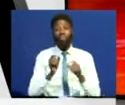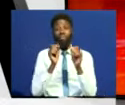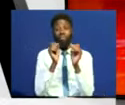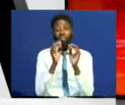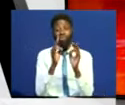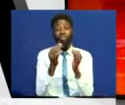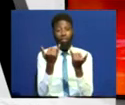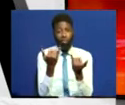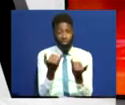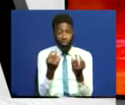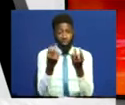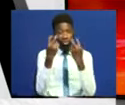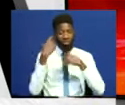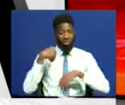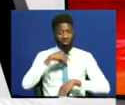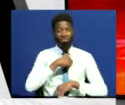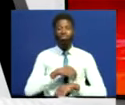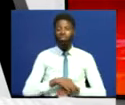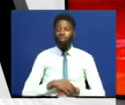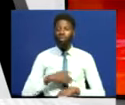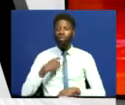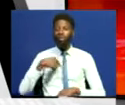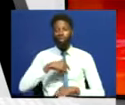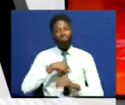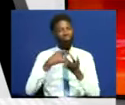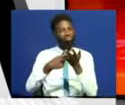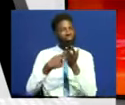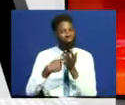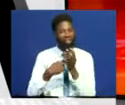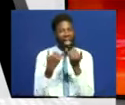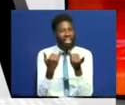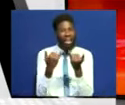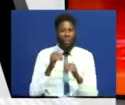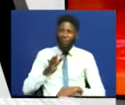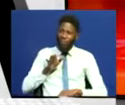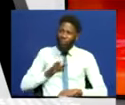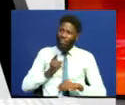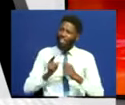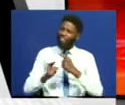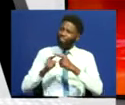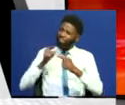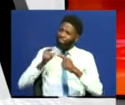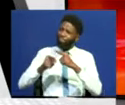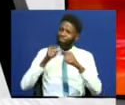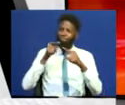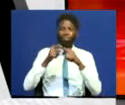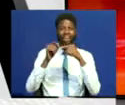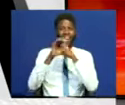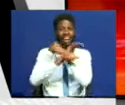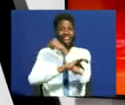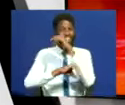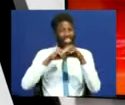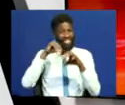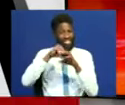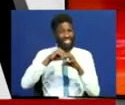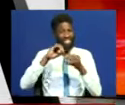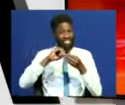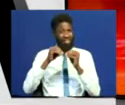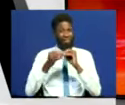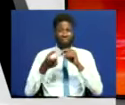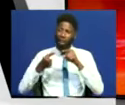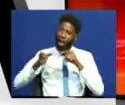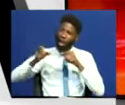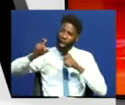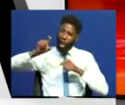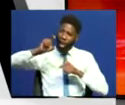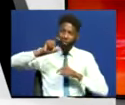dear viewers, we're discussing the alarming rate of these femicide cases that have been witnessed in the country. And momentarily, we'll be sharing with you